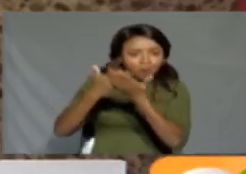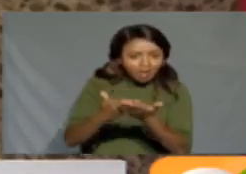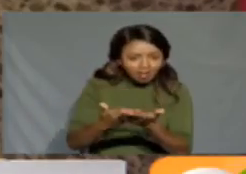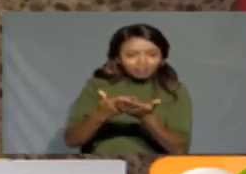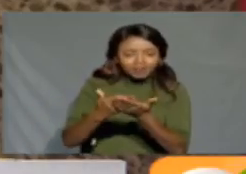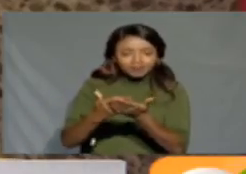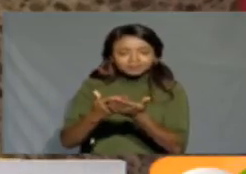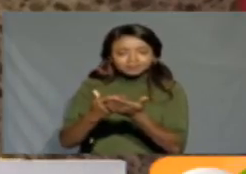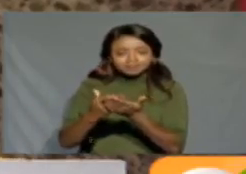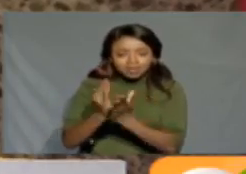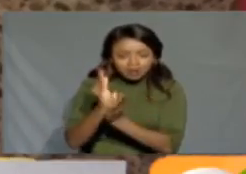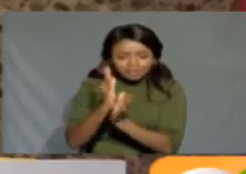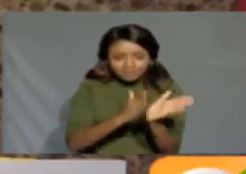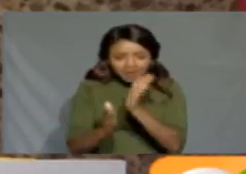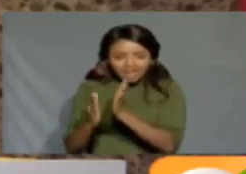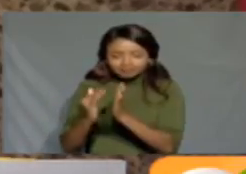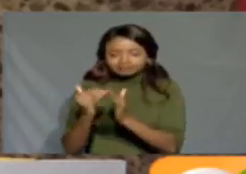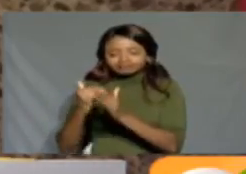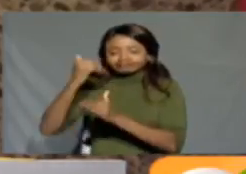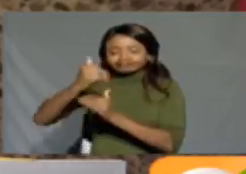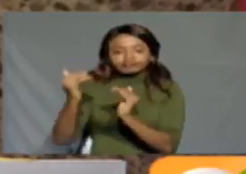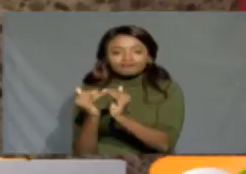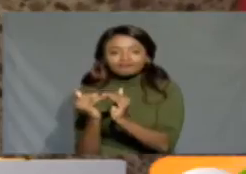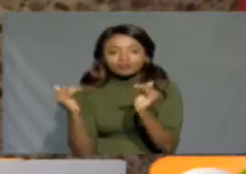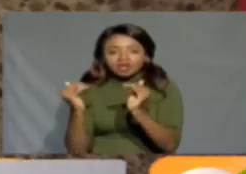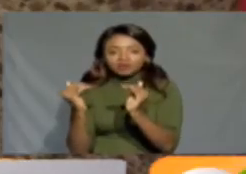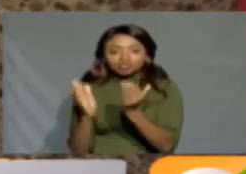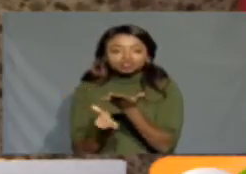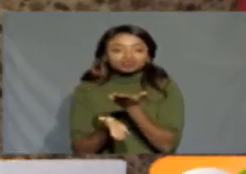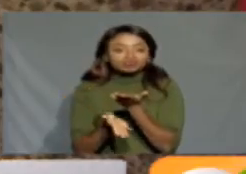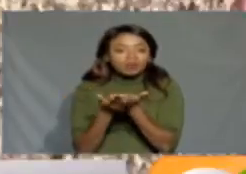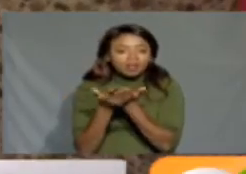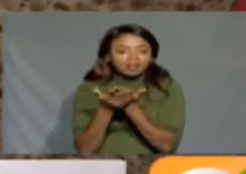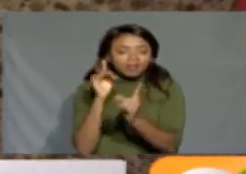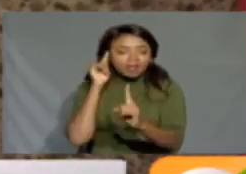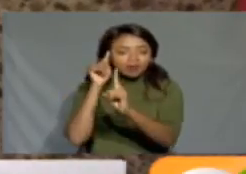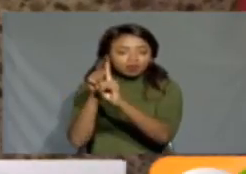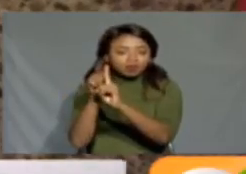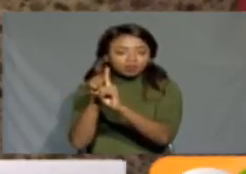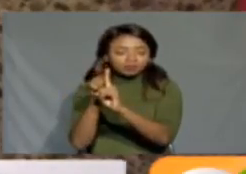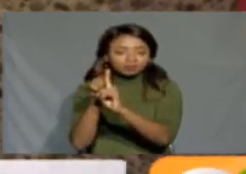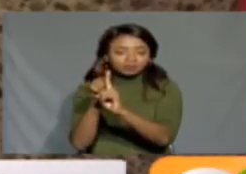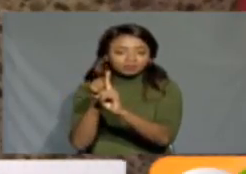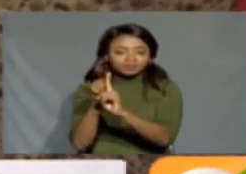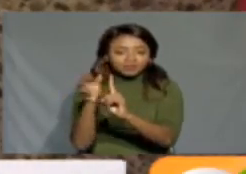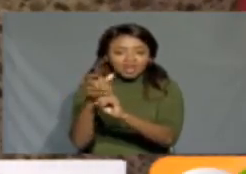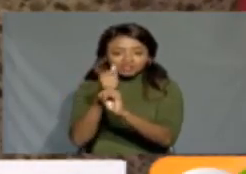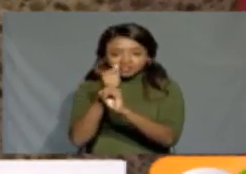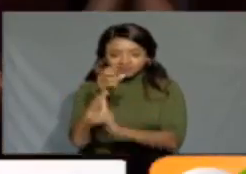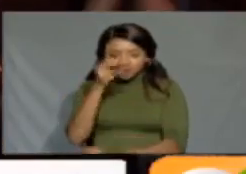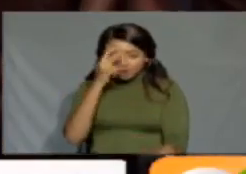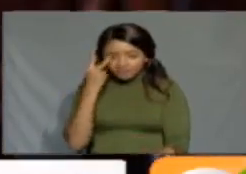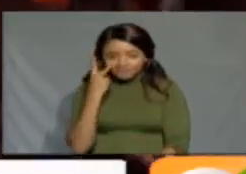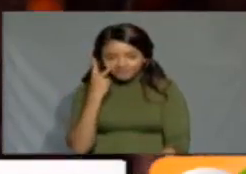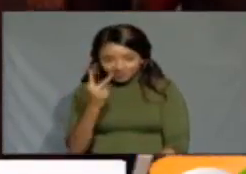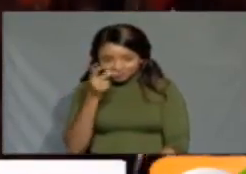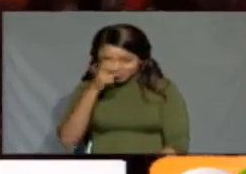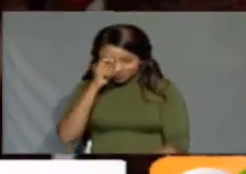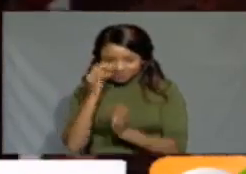roadmap for the next step of our journey to achieving Vision